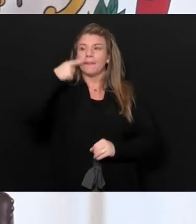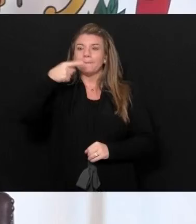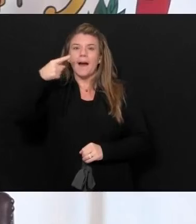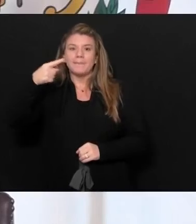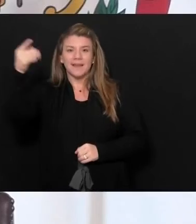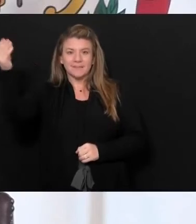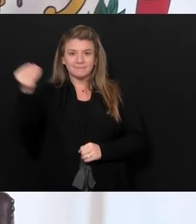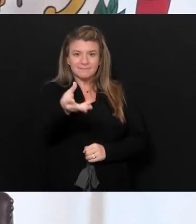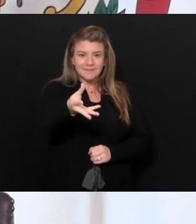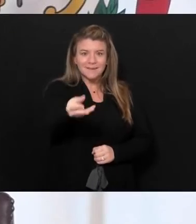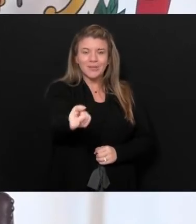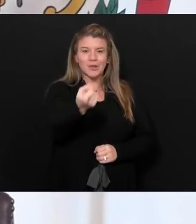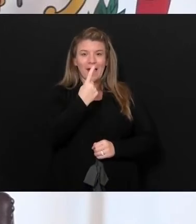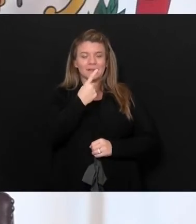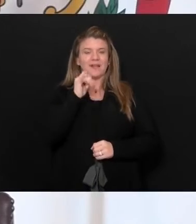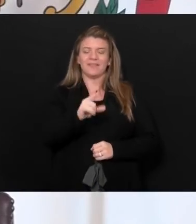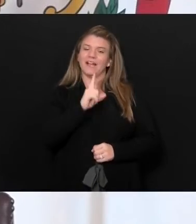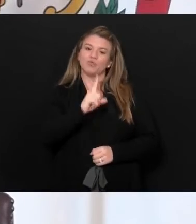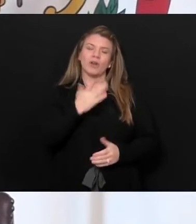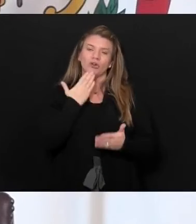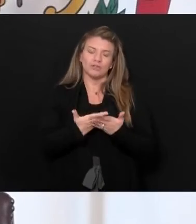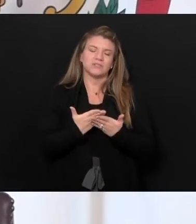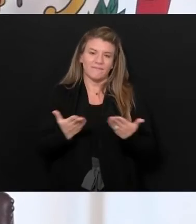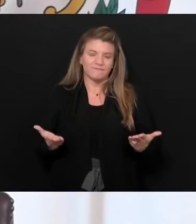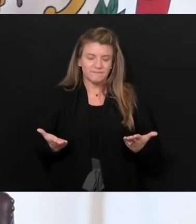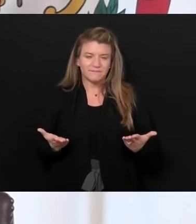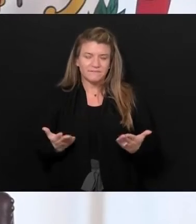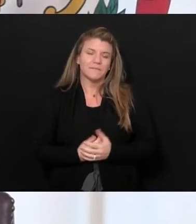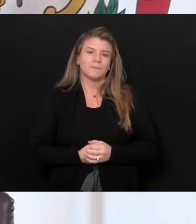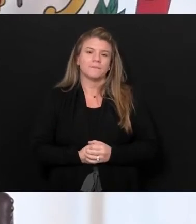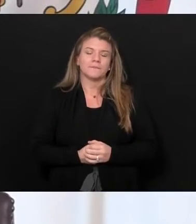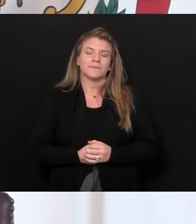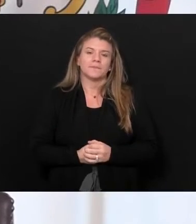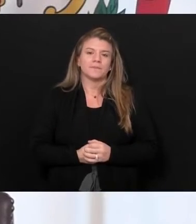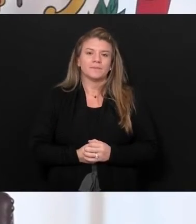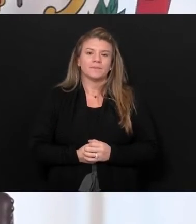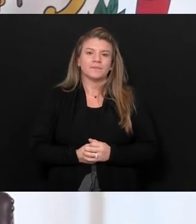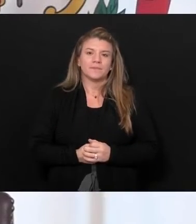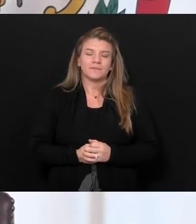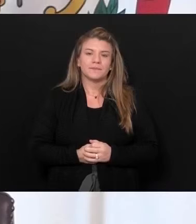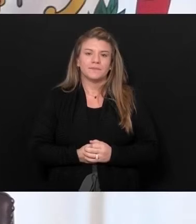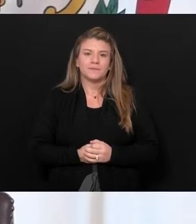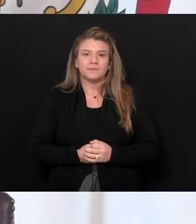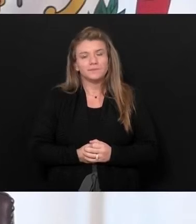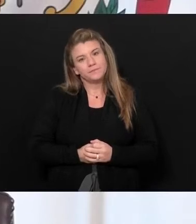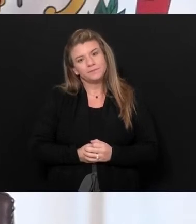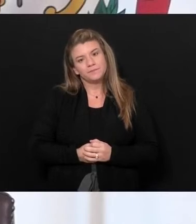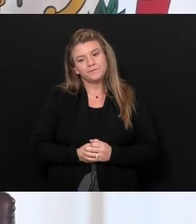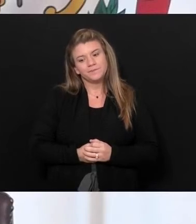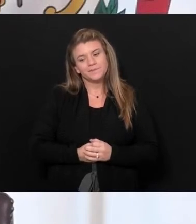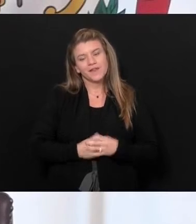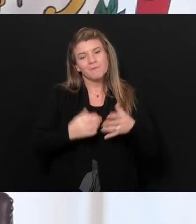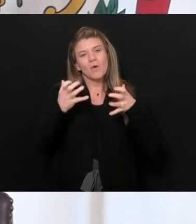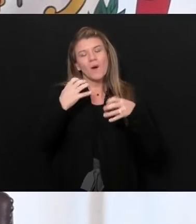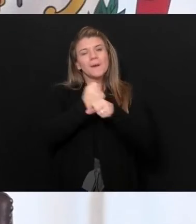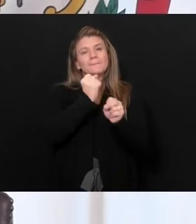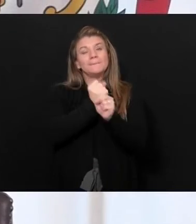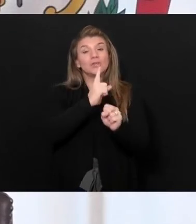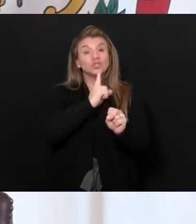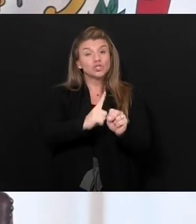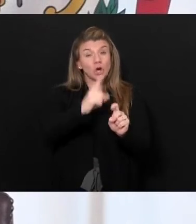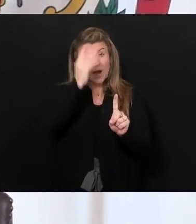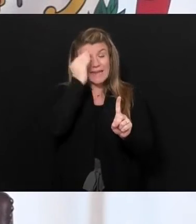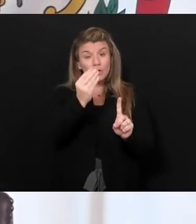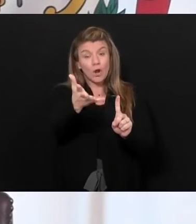that's always really good stuff. You know, we want to make sure and tell you